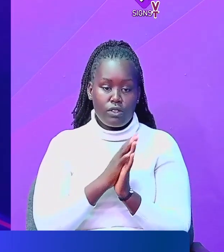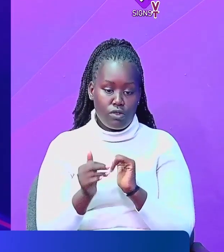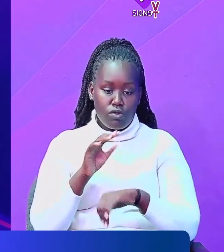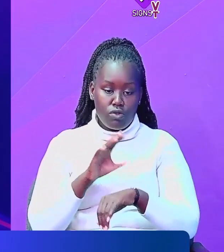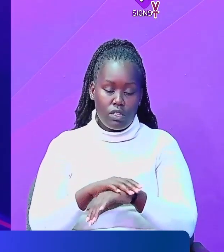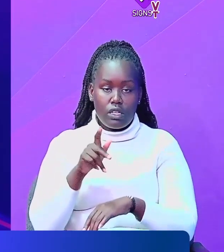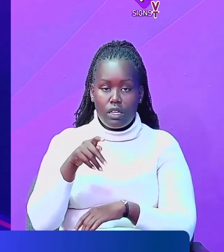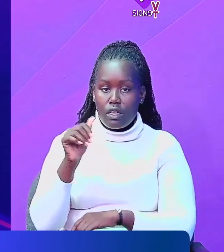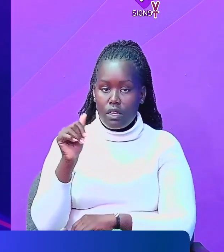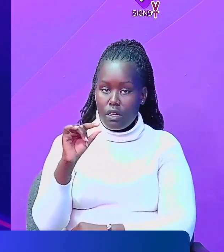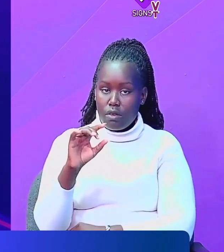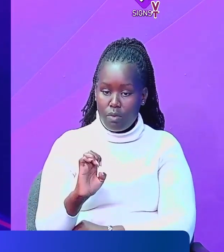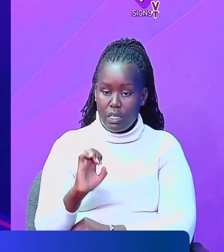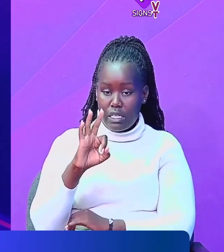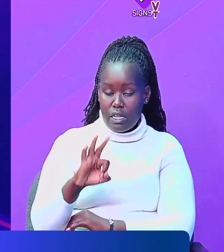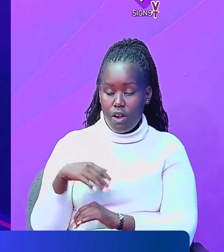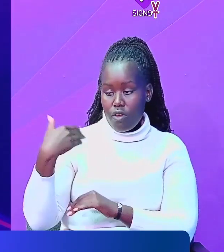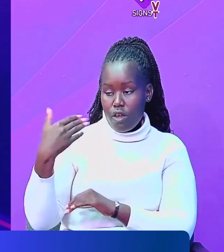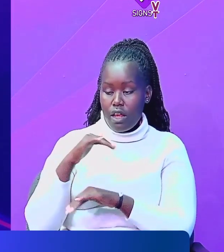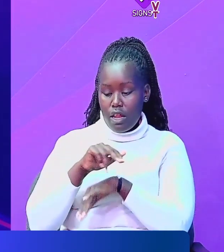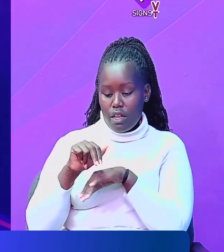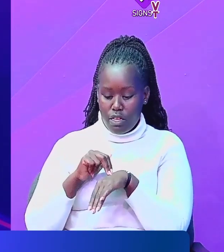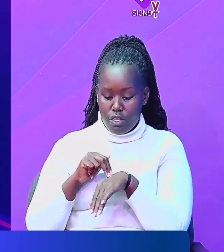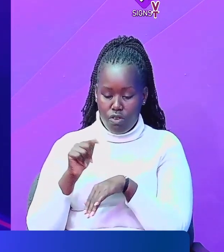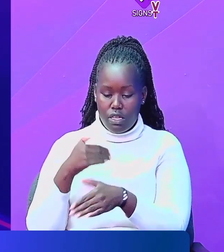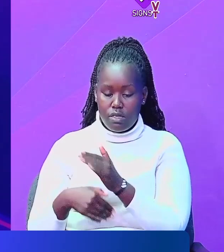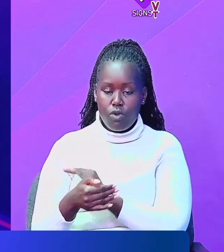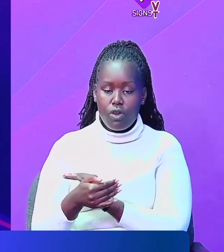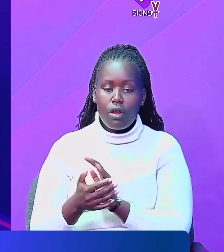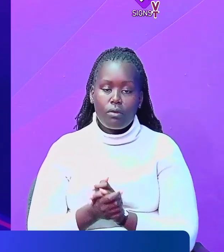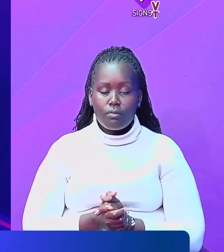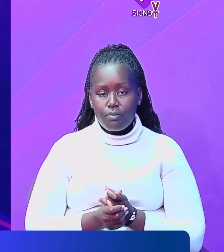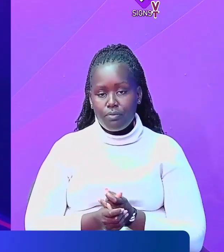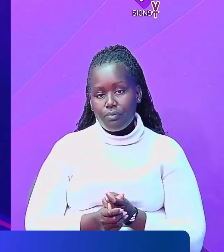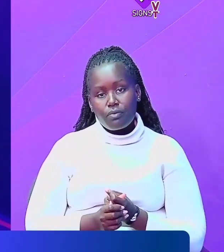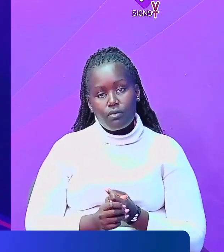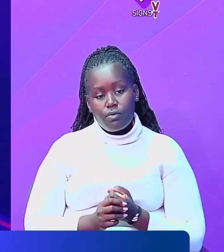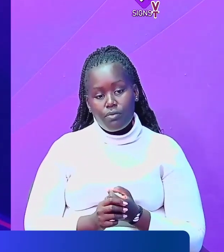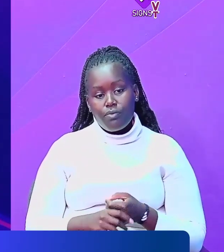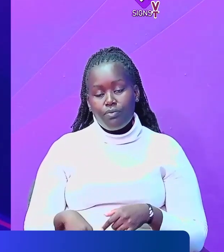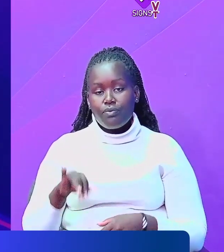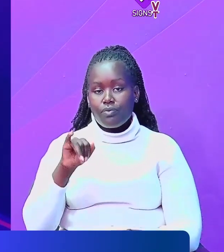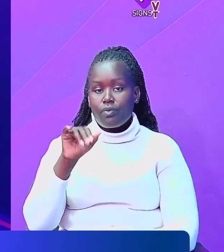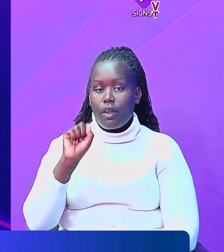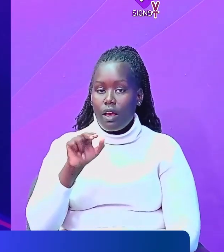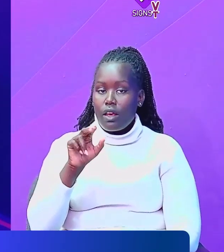3 of the Daily Nation this morning. And Isulu